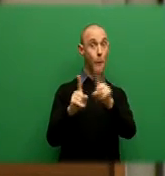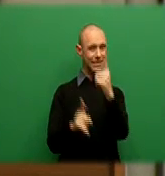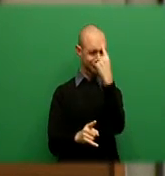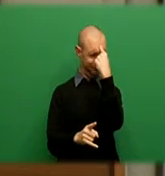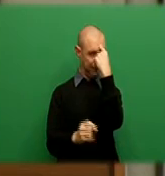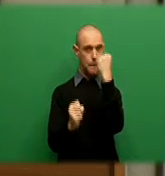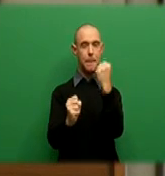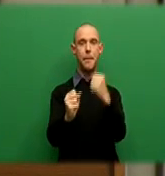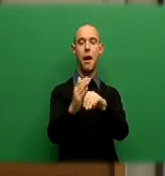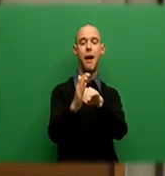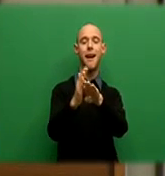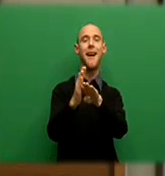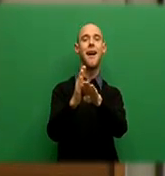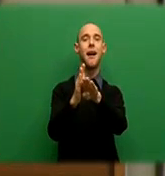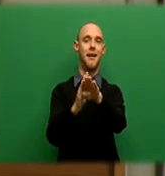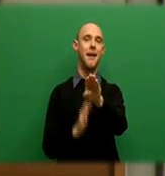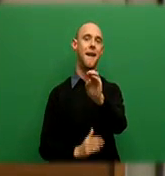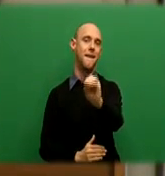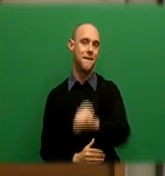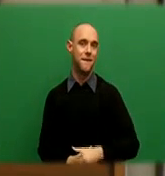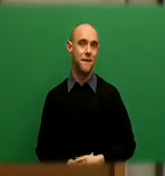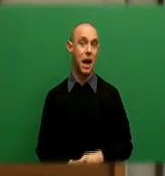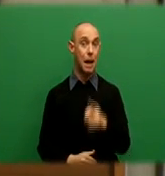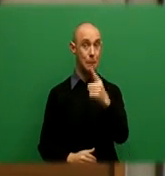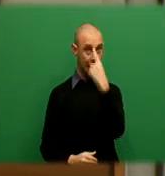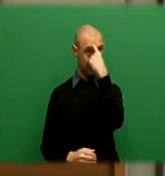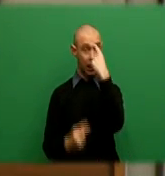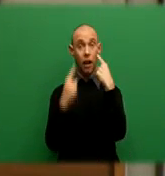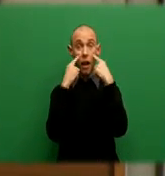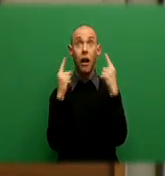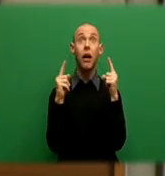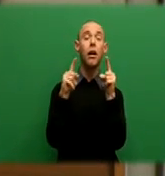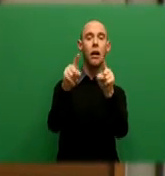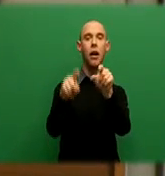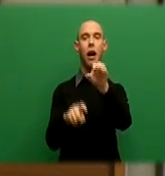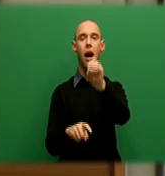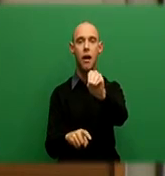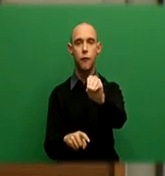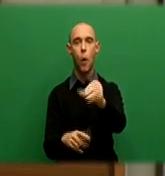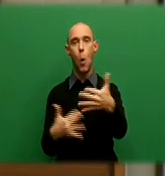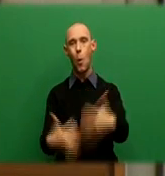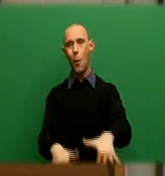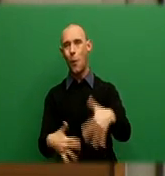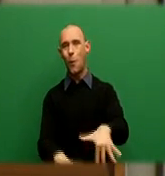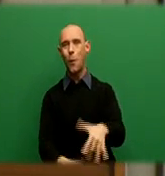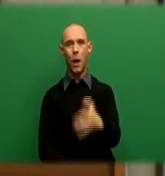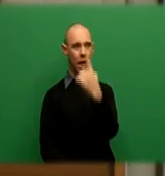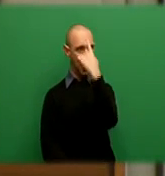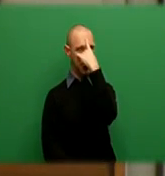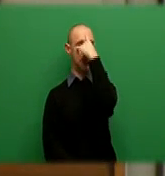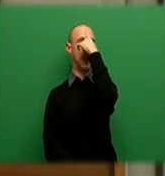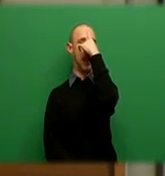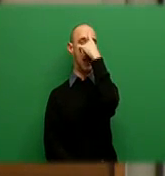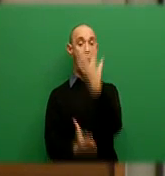However, there is some upside risk to this forecast should some agreement on an output freeze be